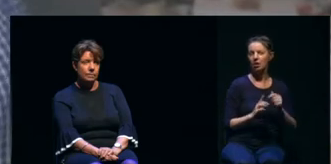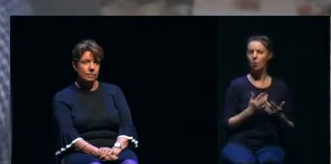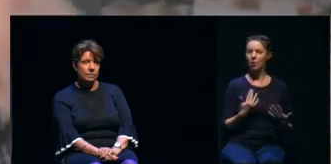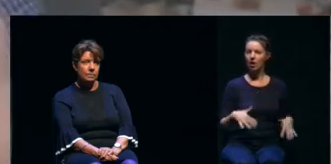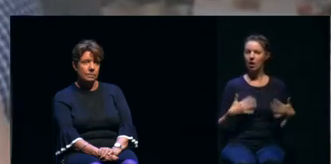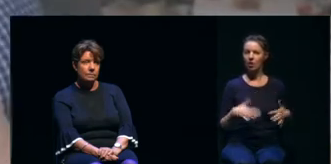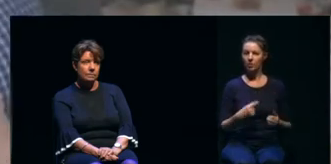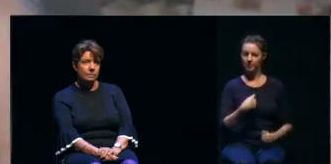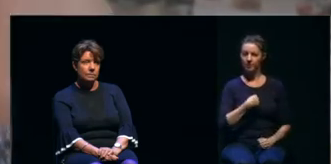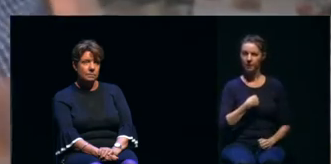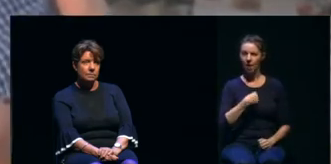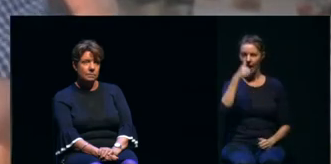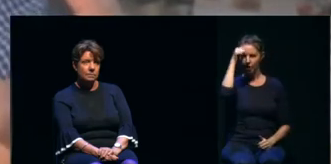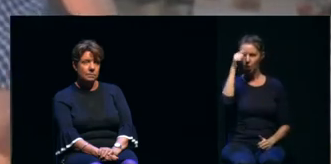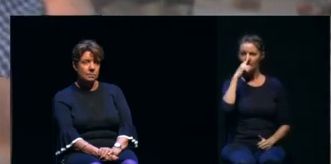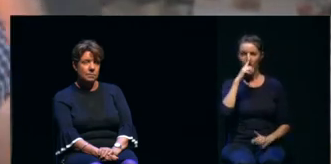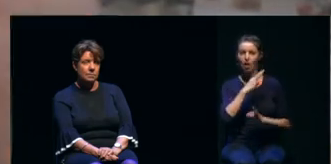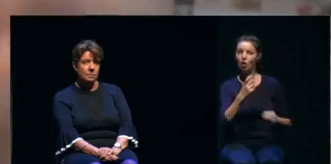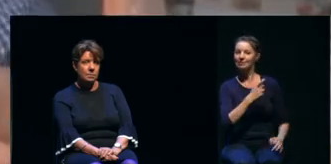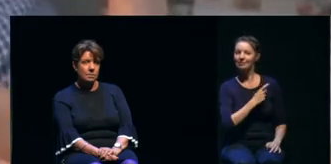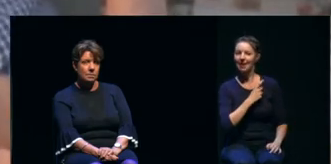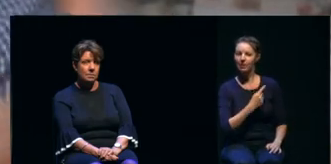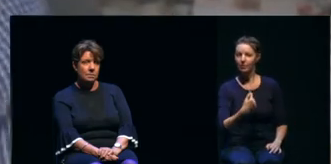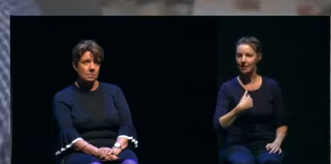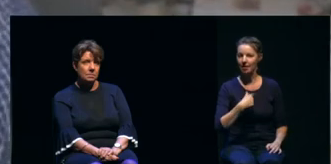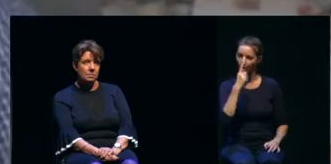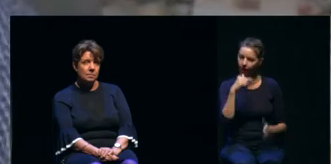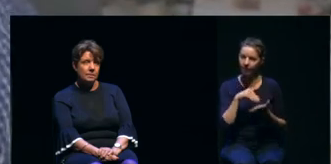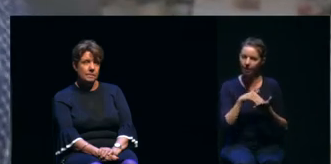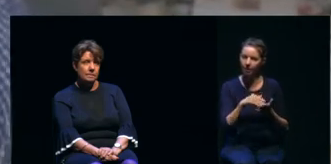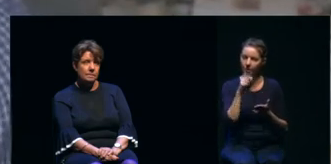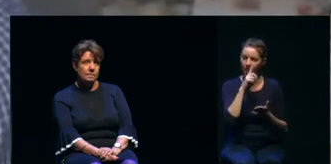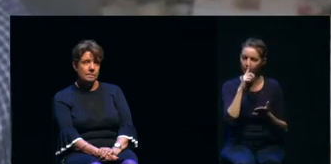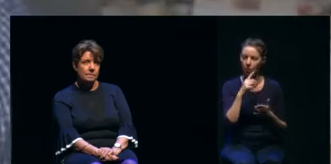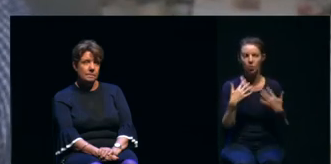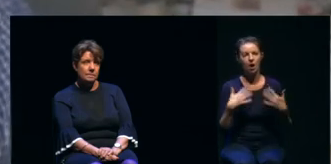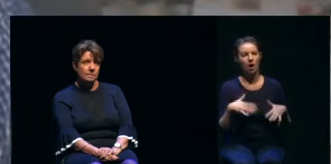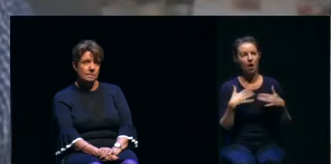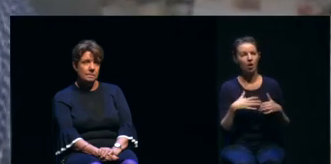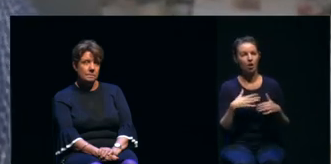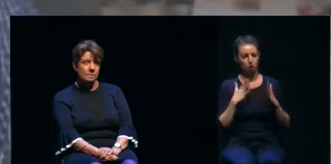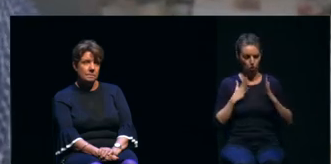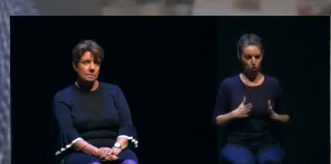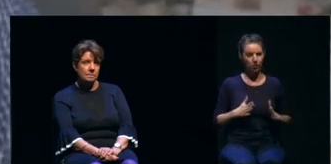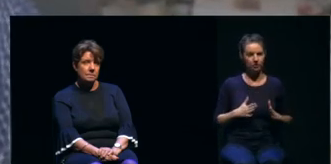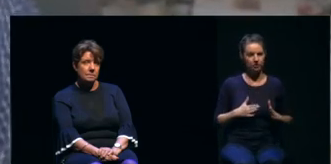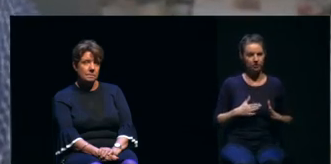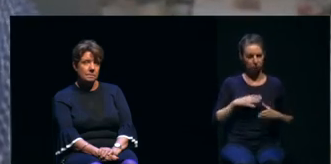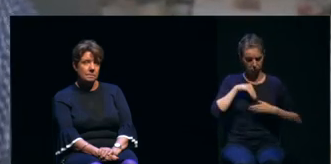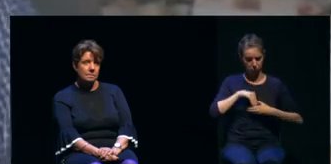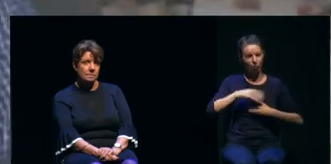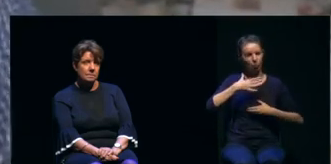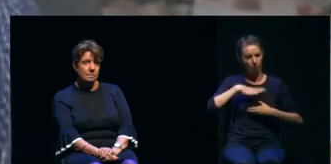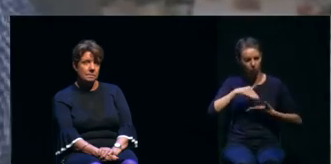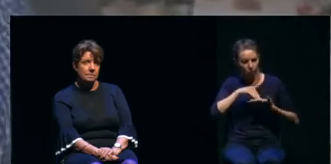I've always had is that I know people aren't scared of me and I can help people. And it's innate in human beings to want to help people. We want to help people, particularly